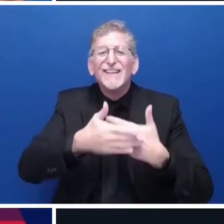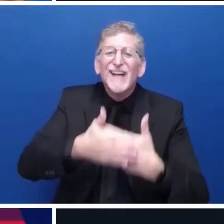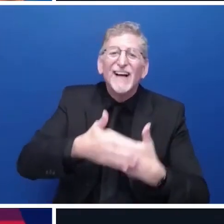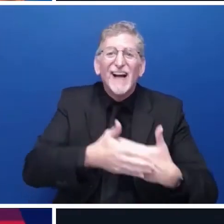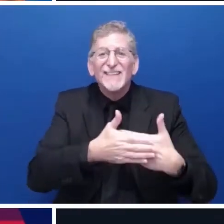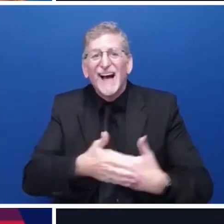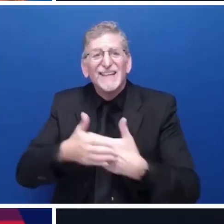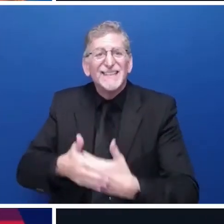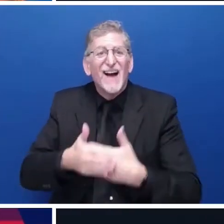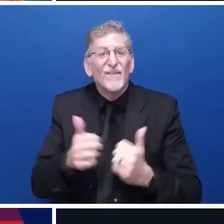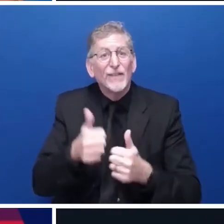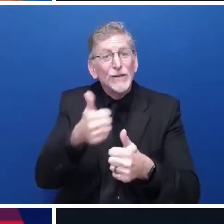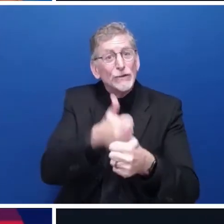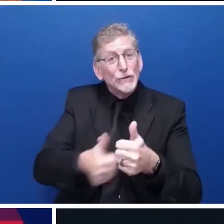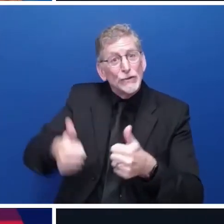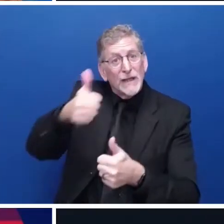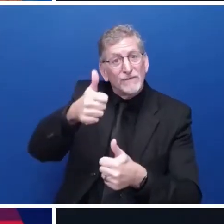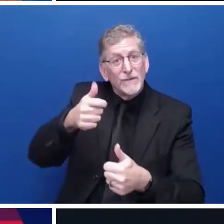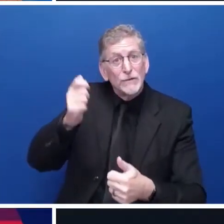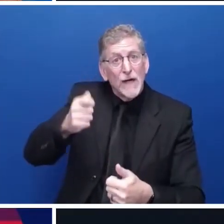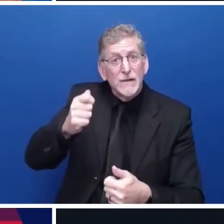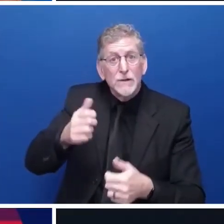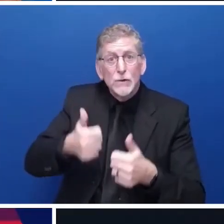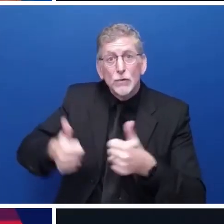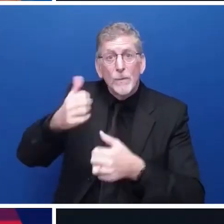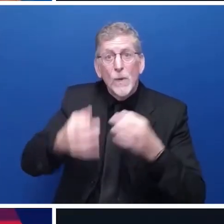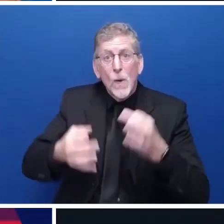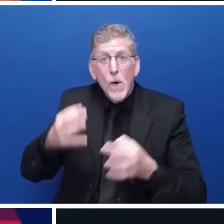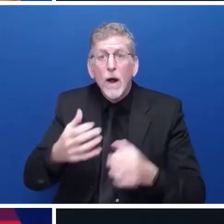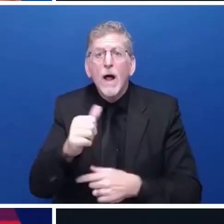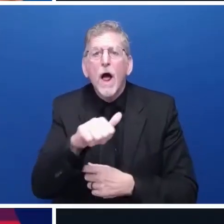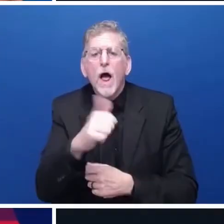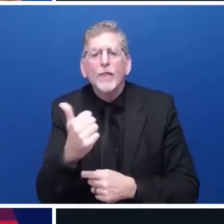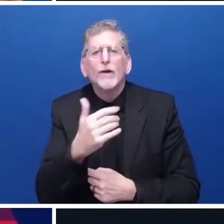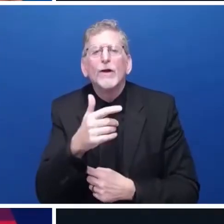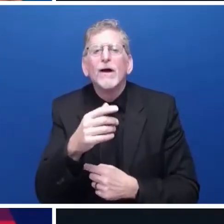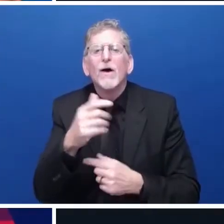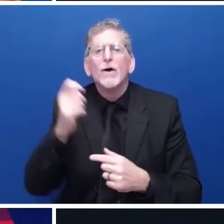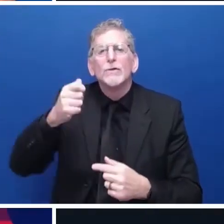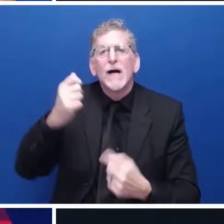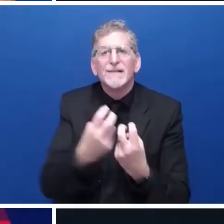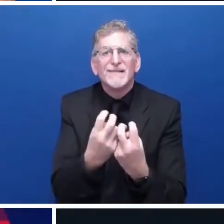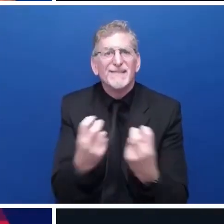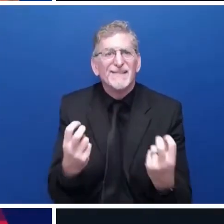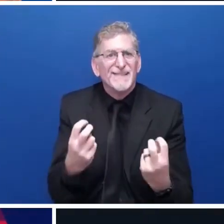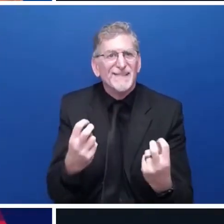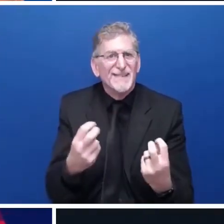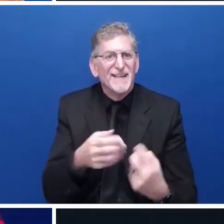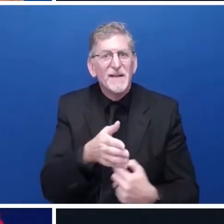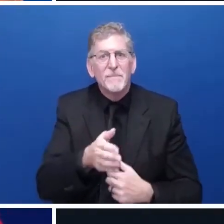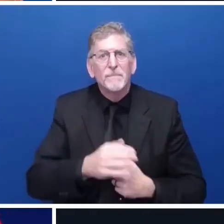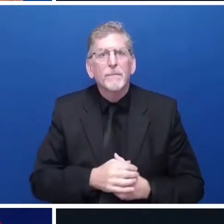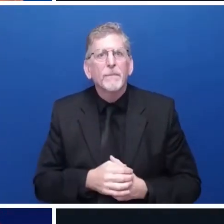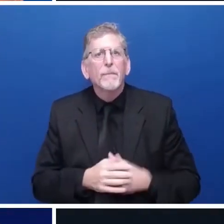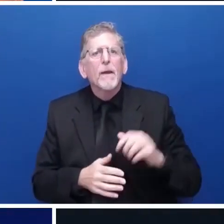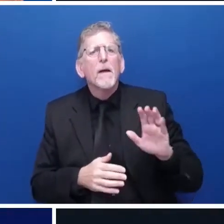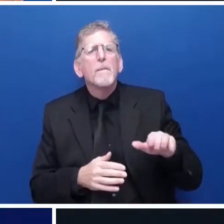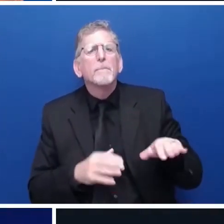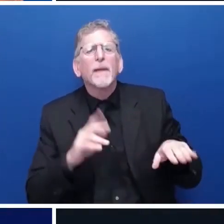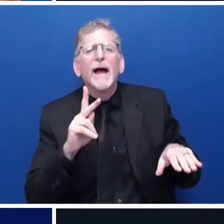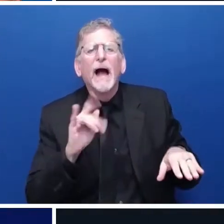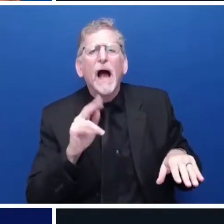heard Lisa mention. Kevin Madden, what does a president do when the issues that powered